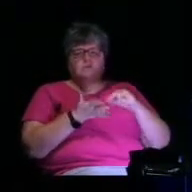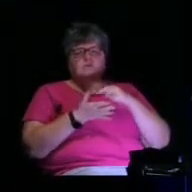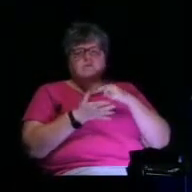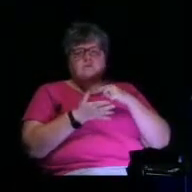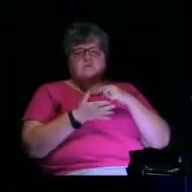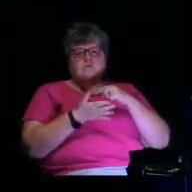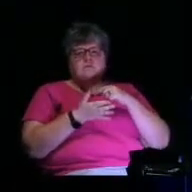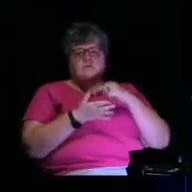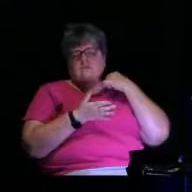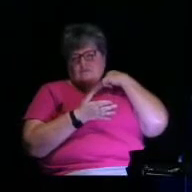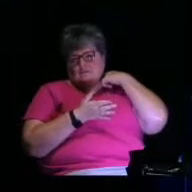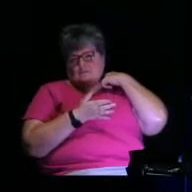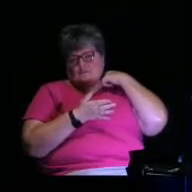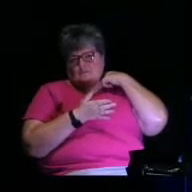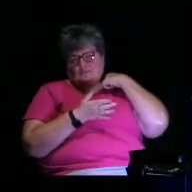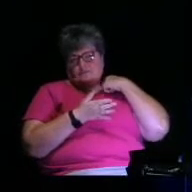is,